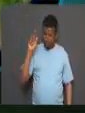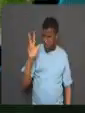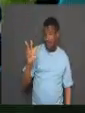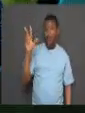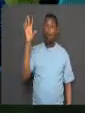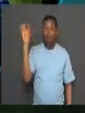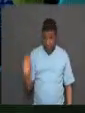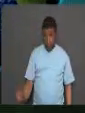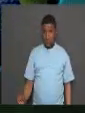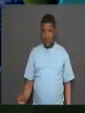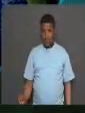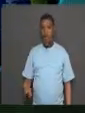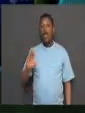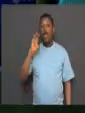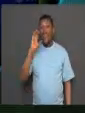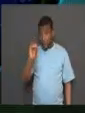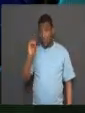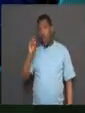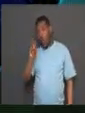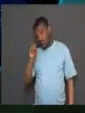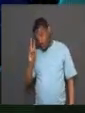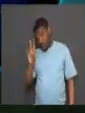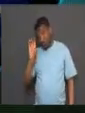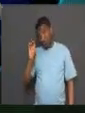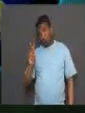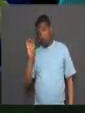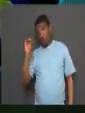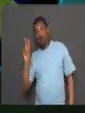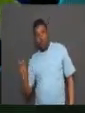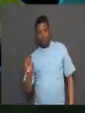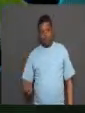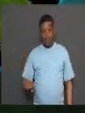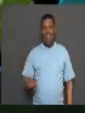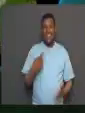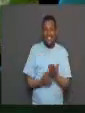0.03% carbon dioxide. The remaining